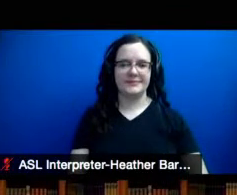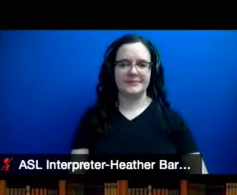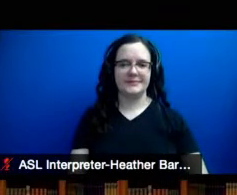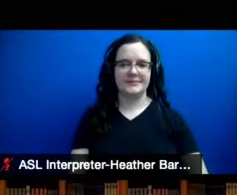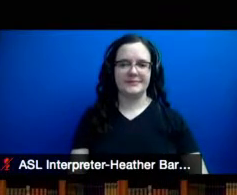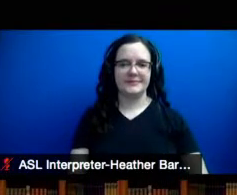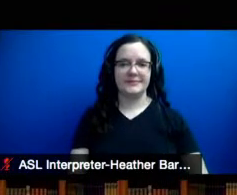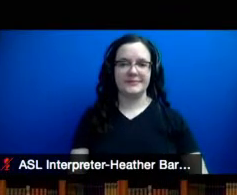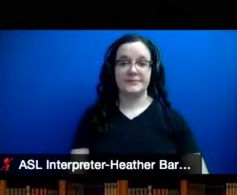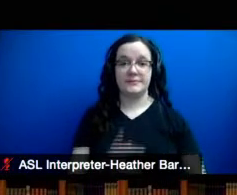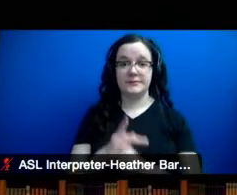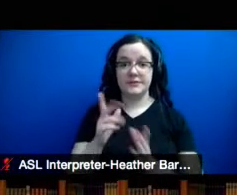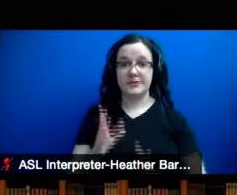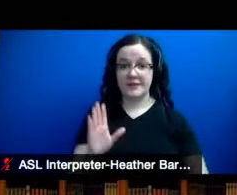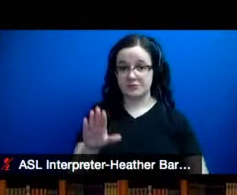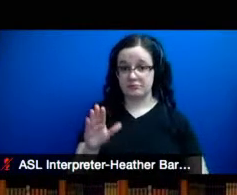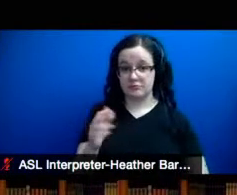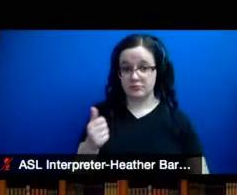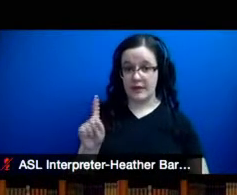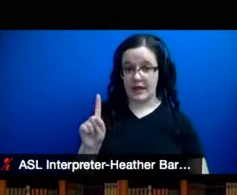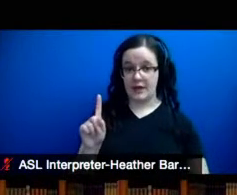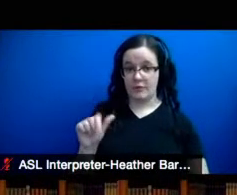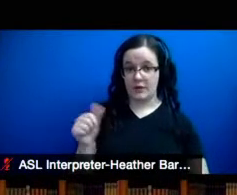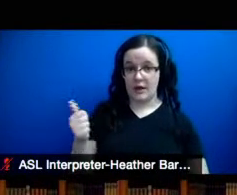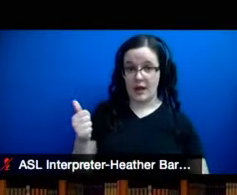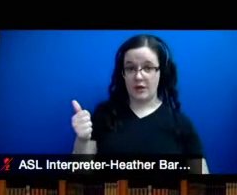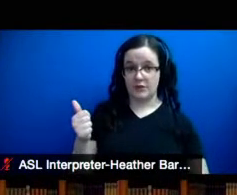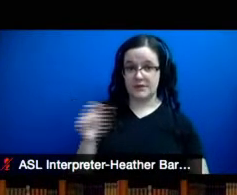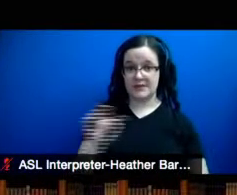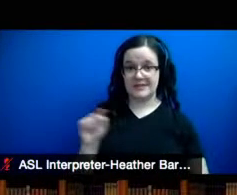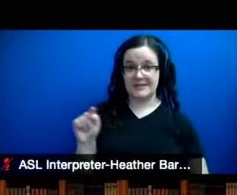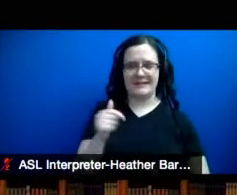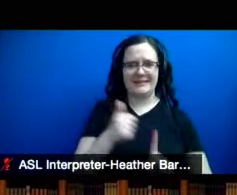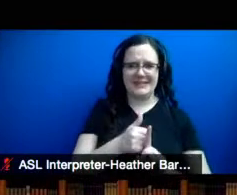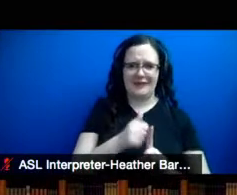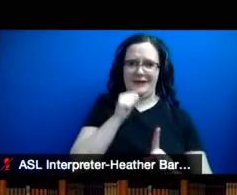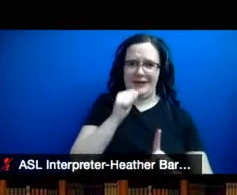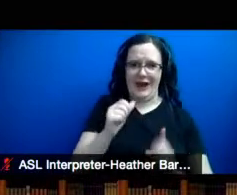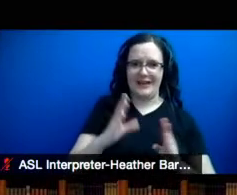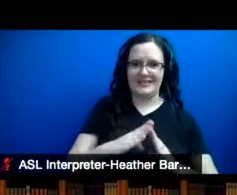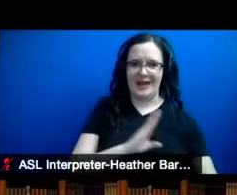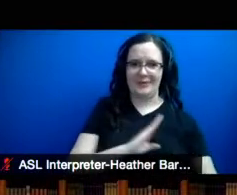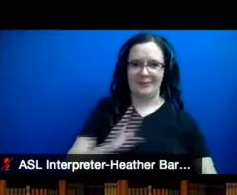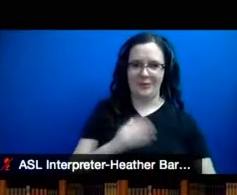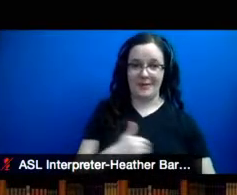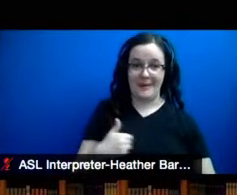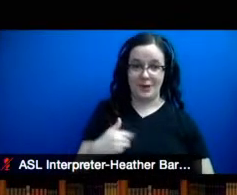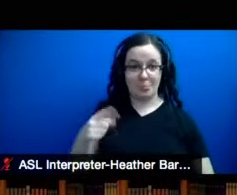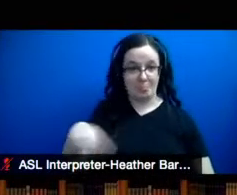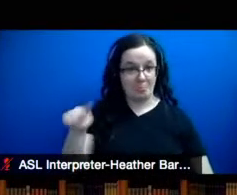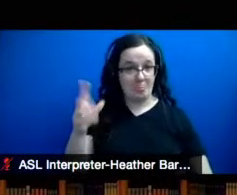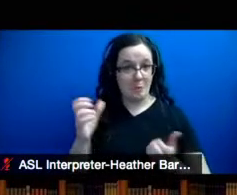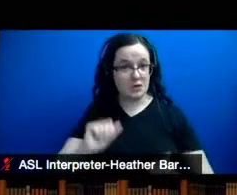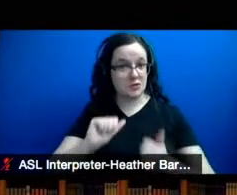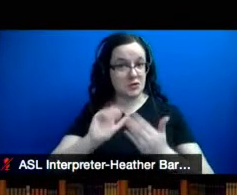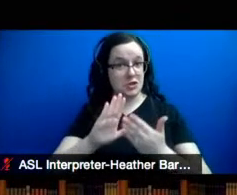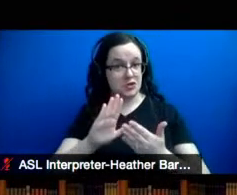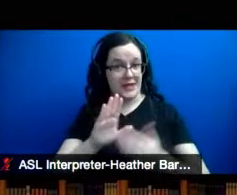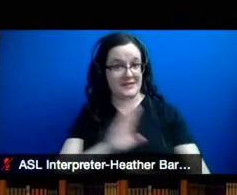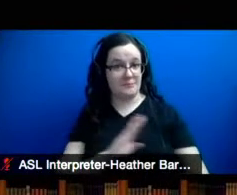Is there anyone else not on the town board that would like to address the board during this public